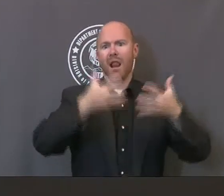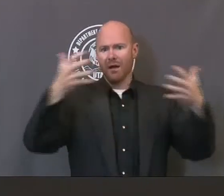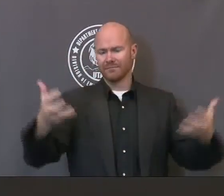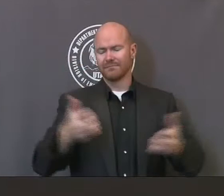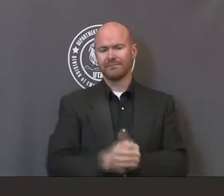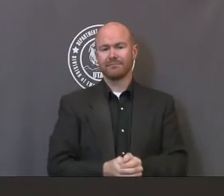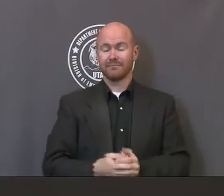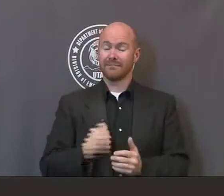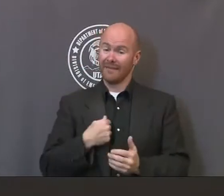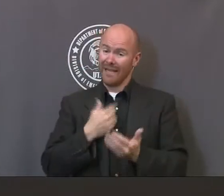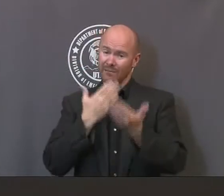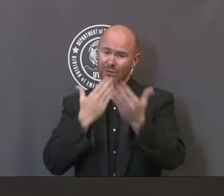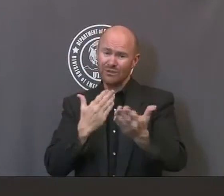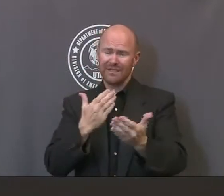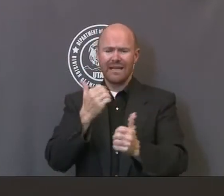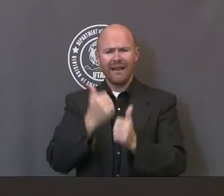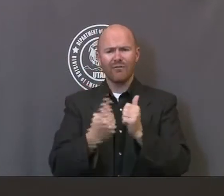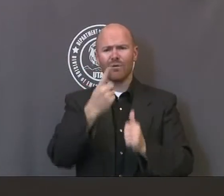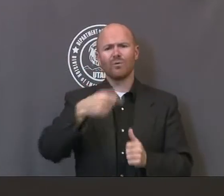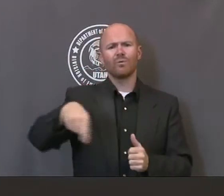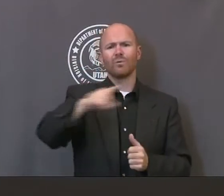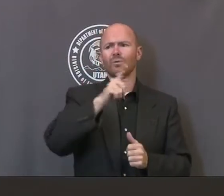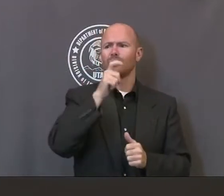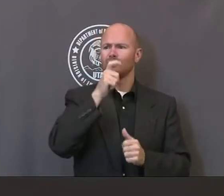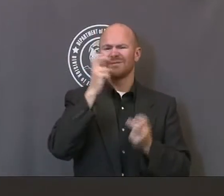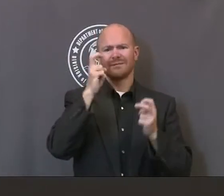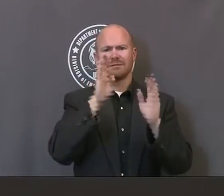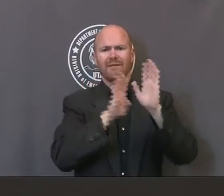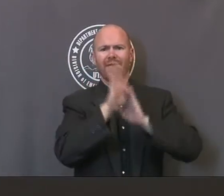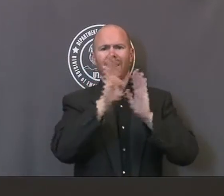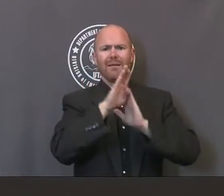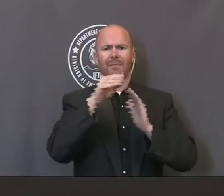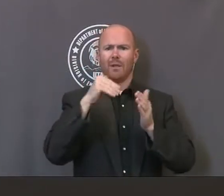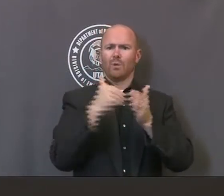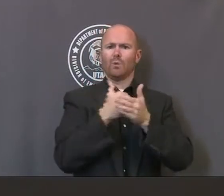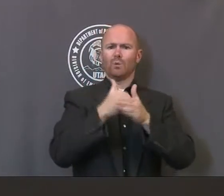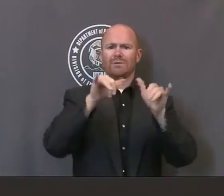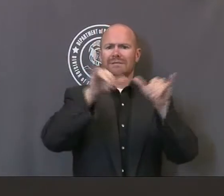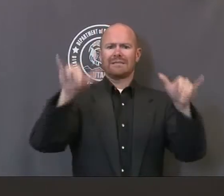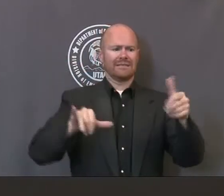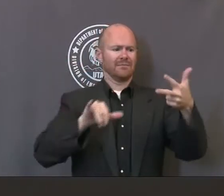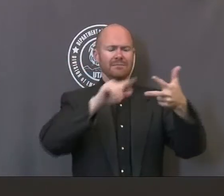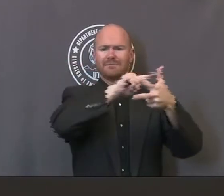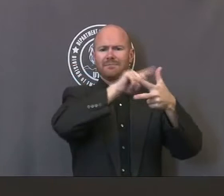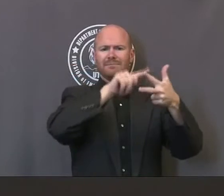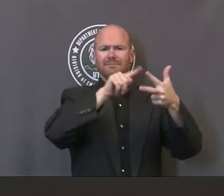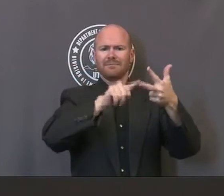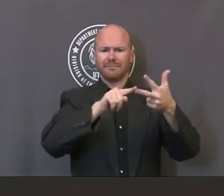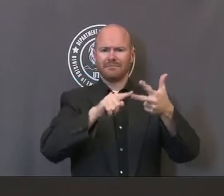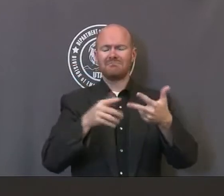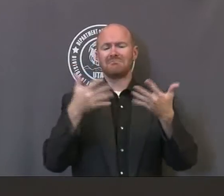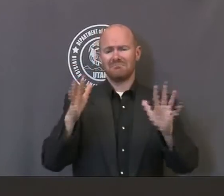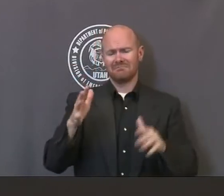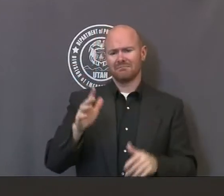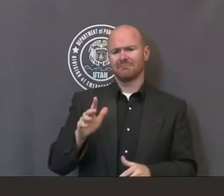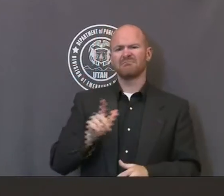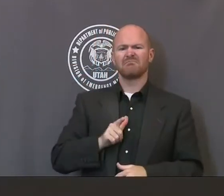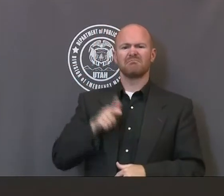make this, to develop this new system to where it is today. Governor, back to